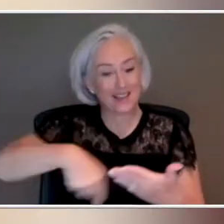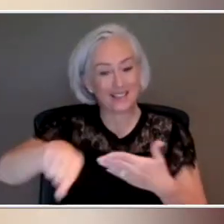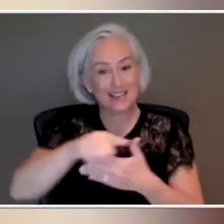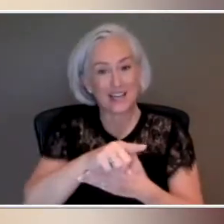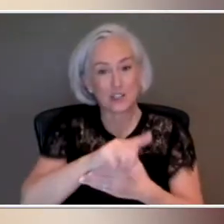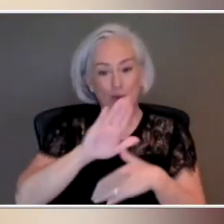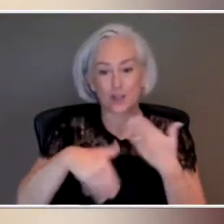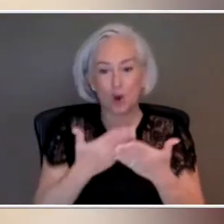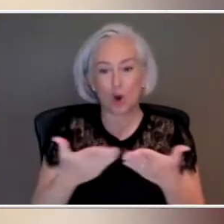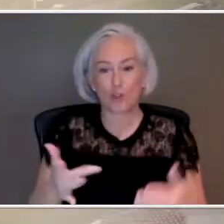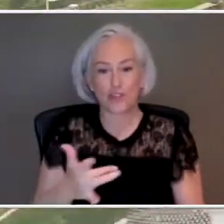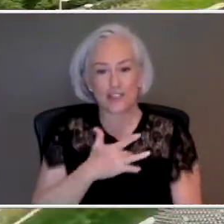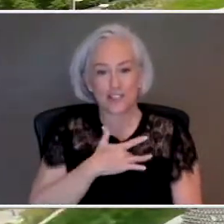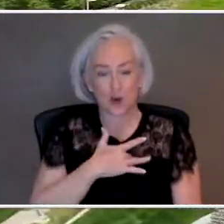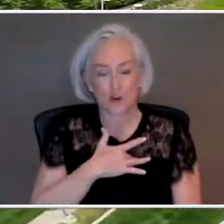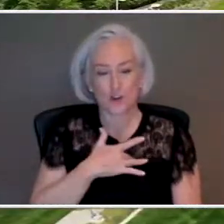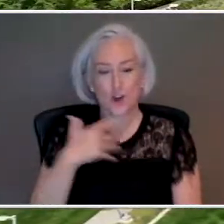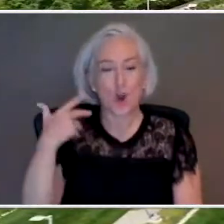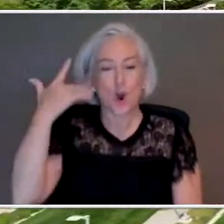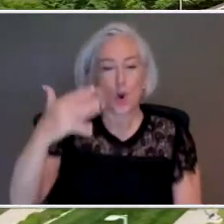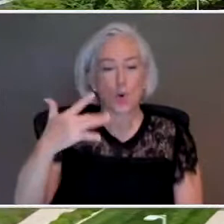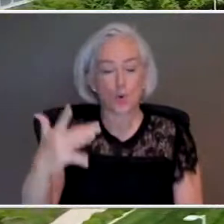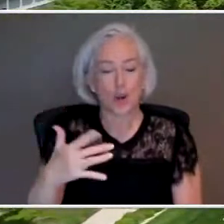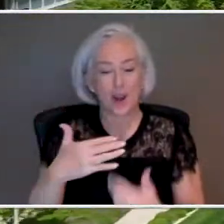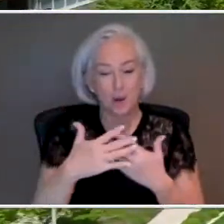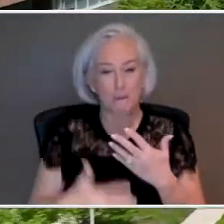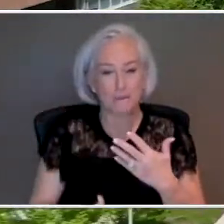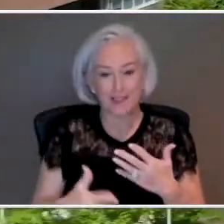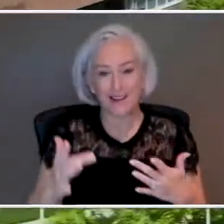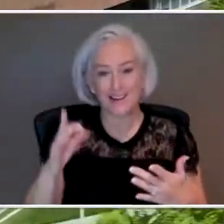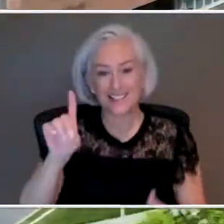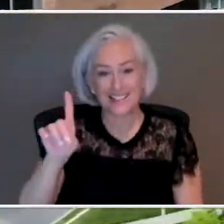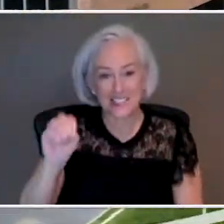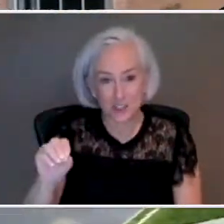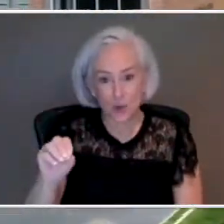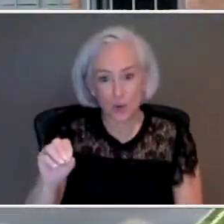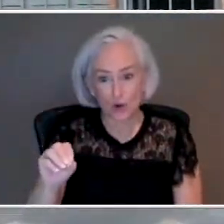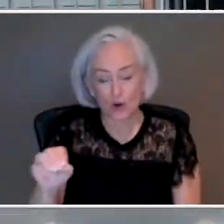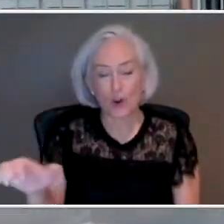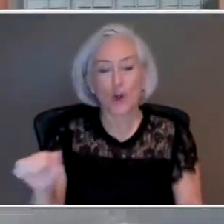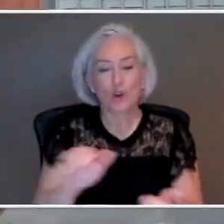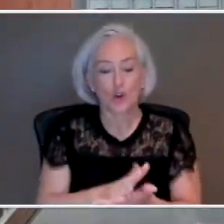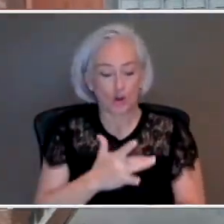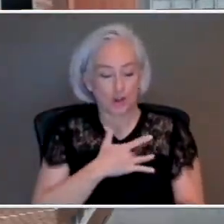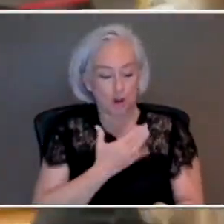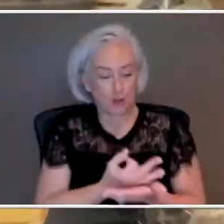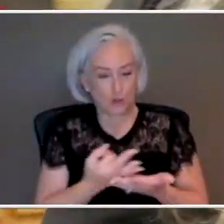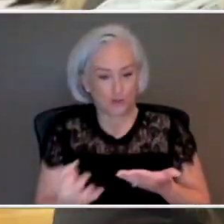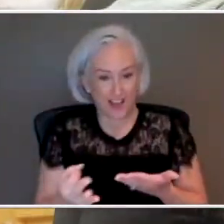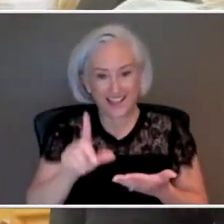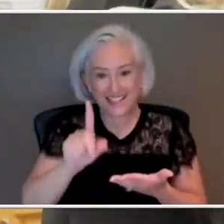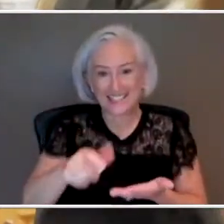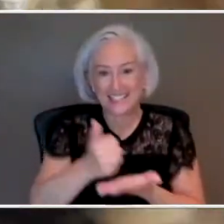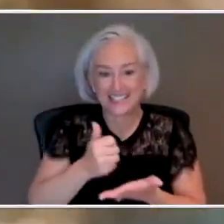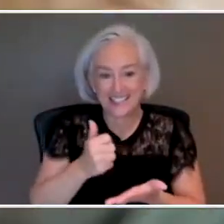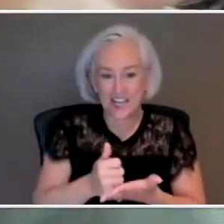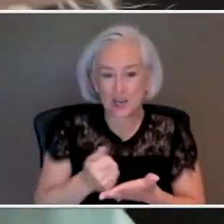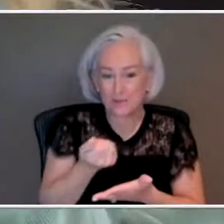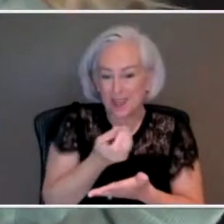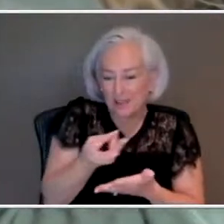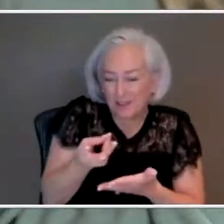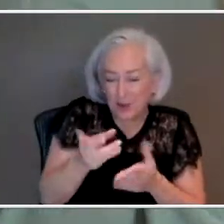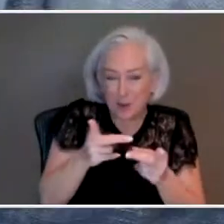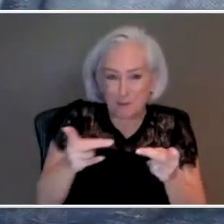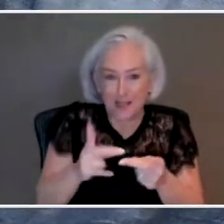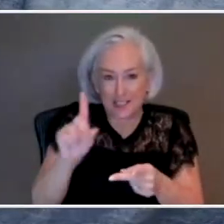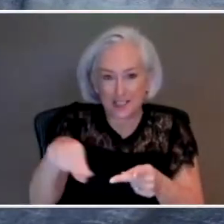blood disorder caused his heart to fail, he needed help that only a few places across the nation offered. How this beloved husband,